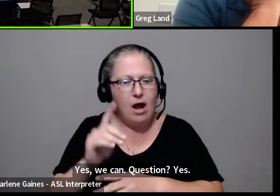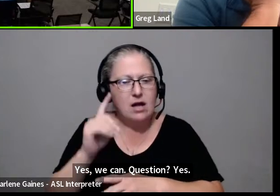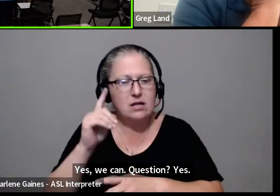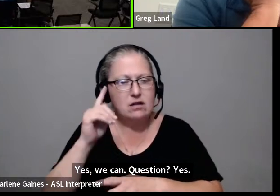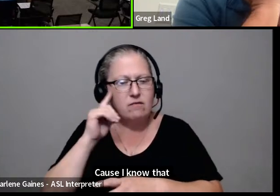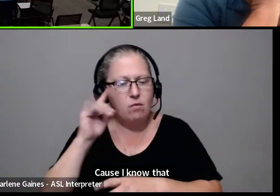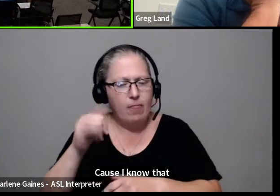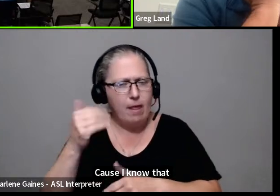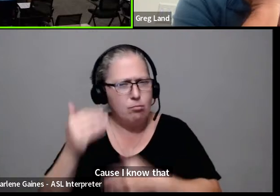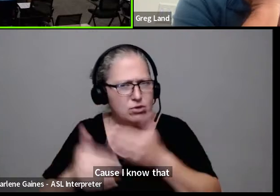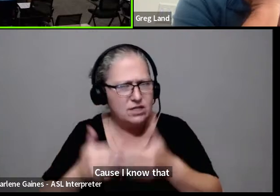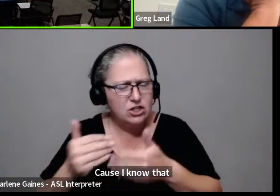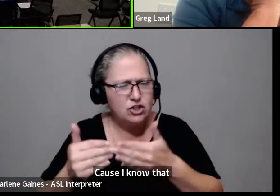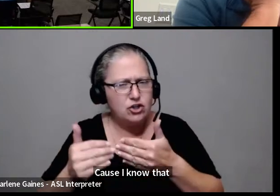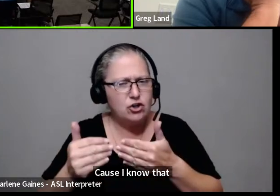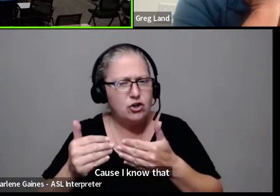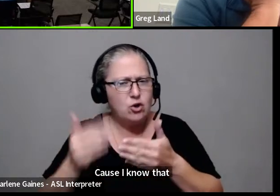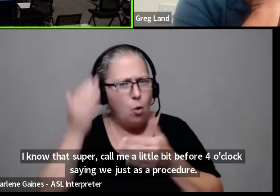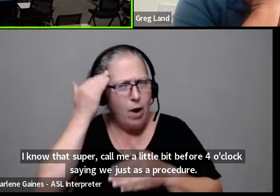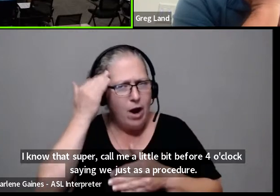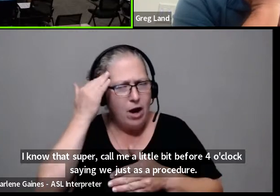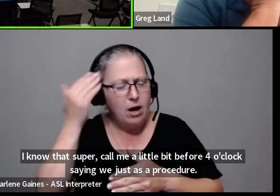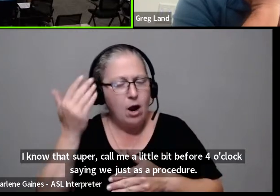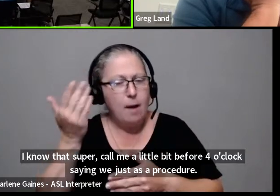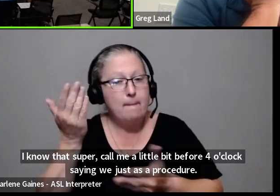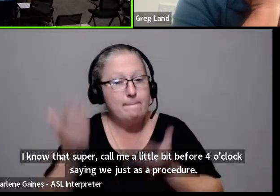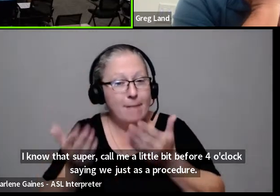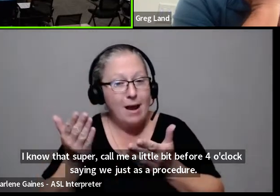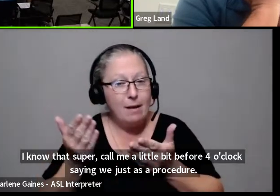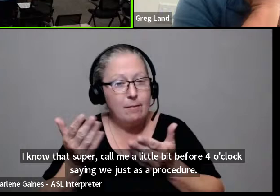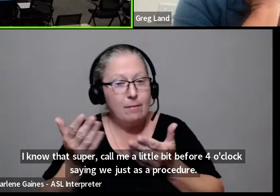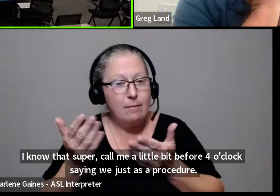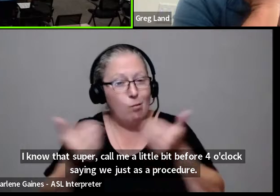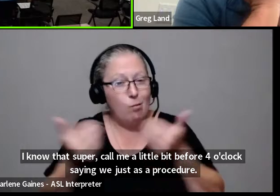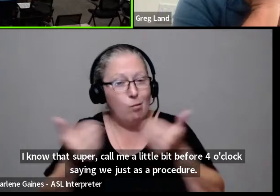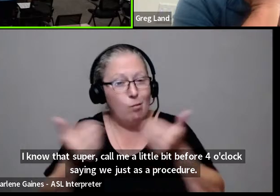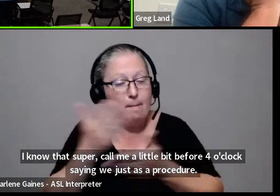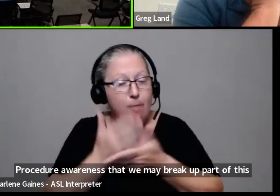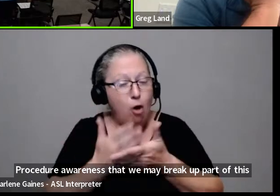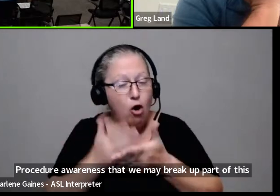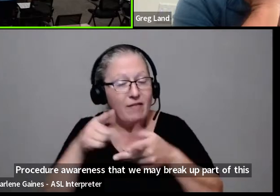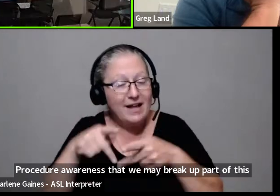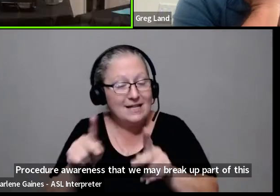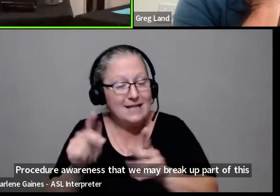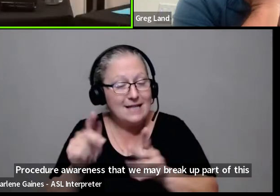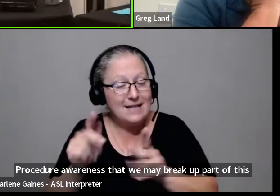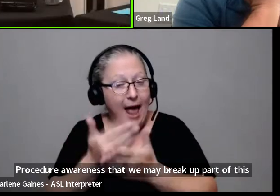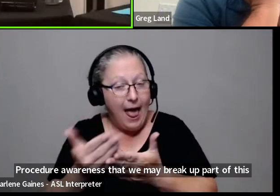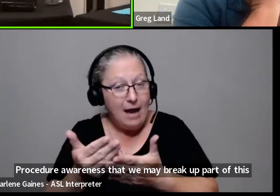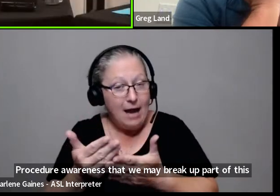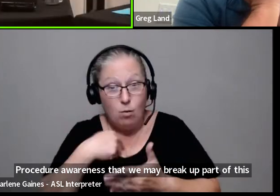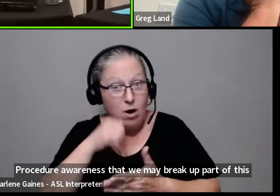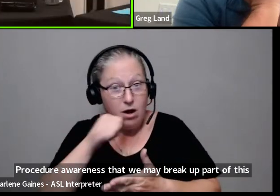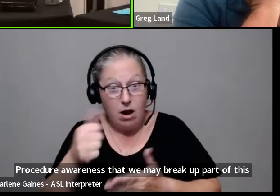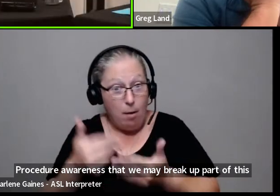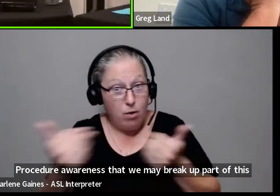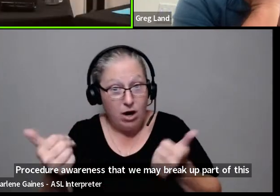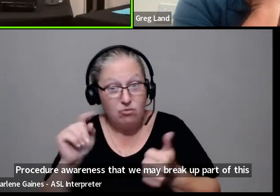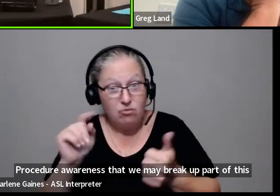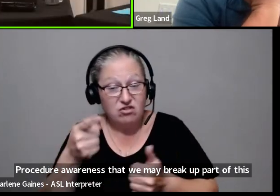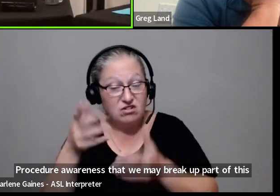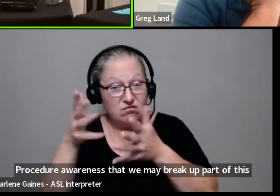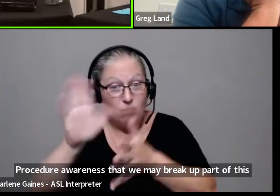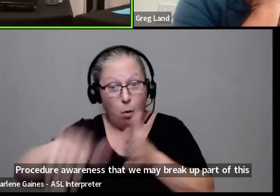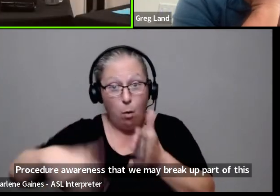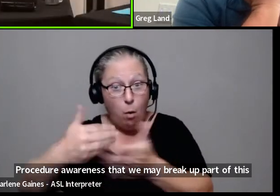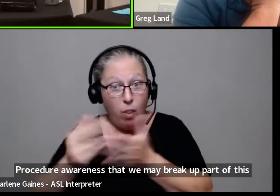procedure, procedure awareness that we may break up part of this consent item. So are we not breaking up? We're just going to keep it,